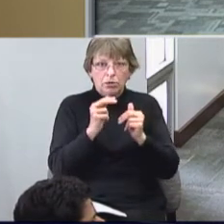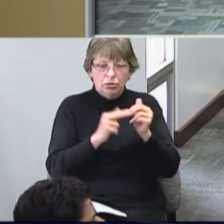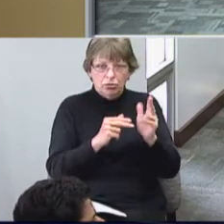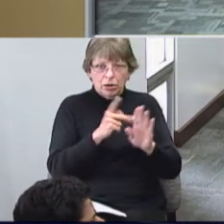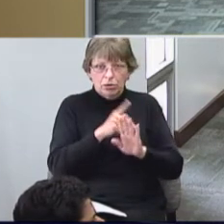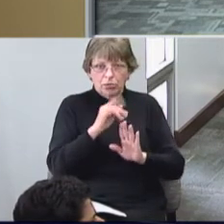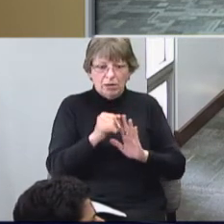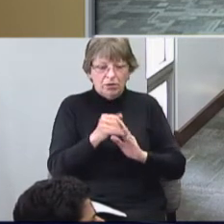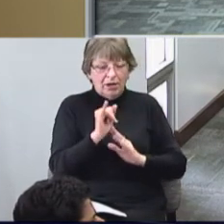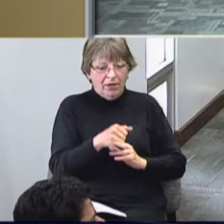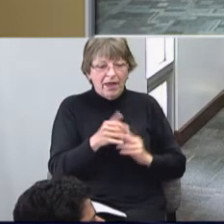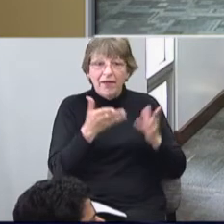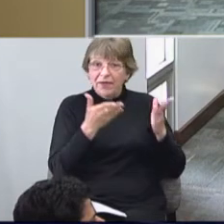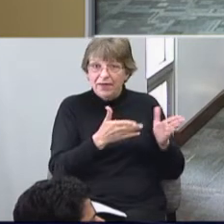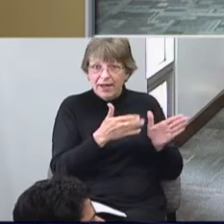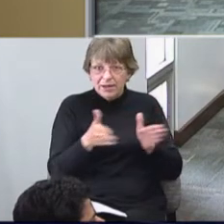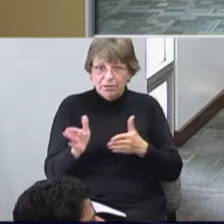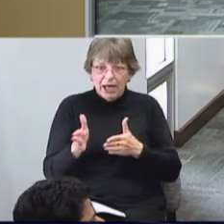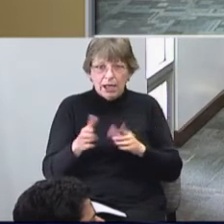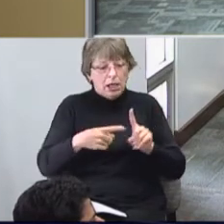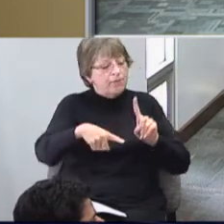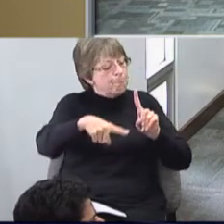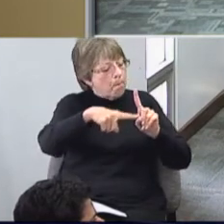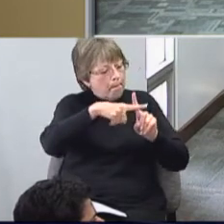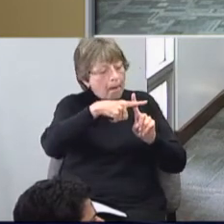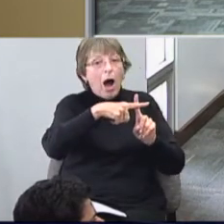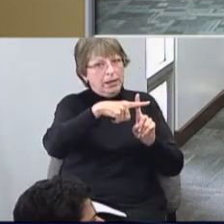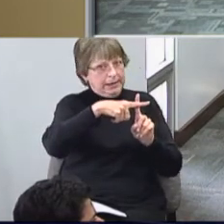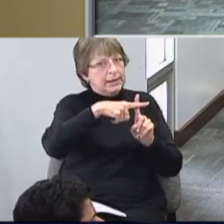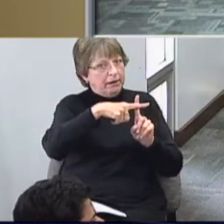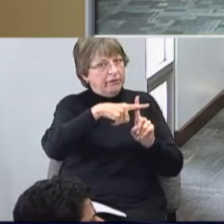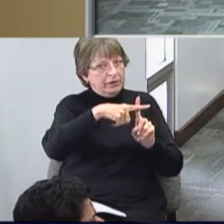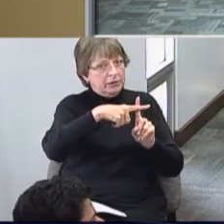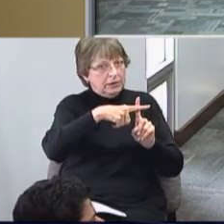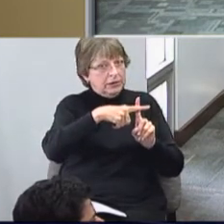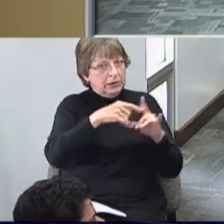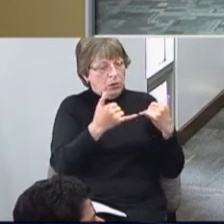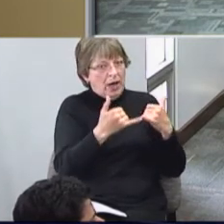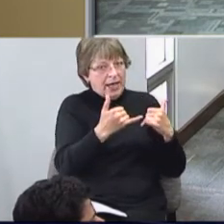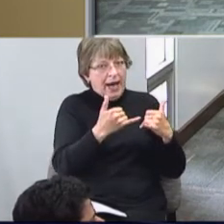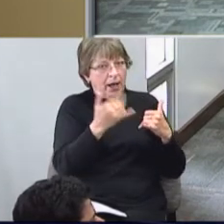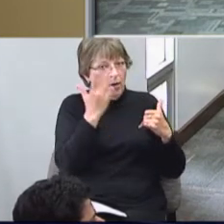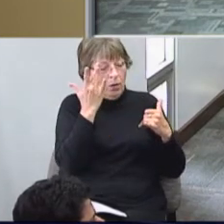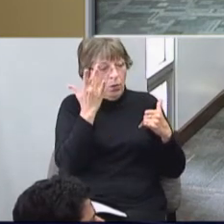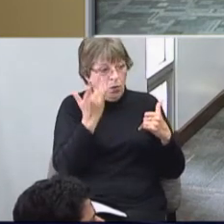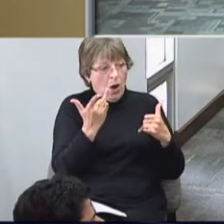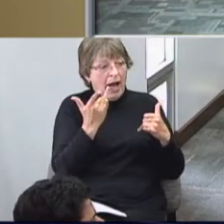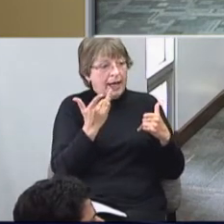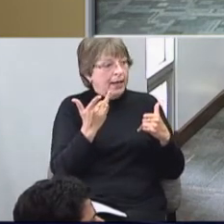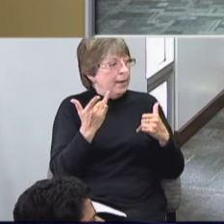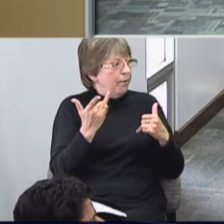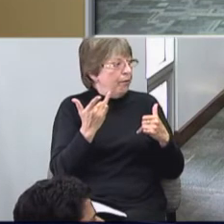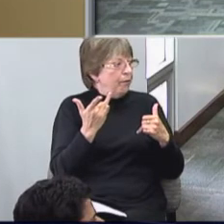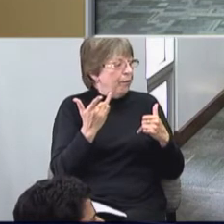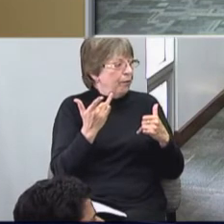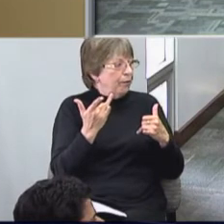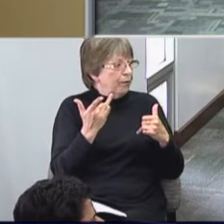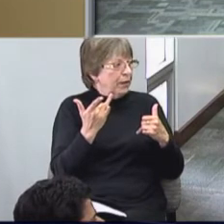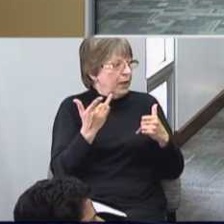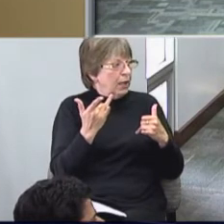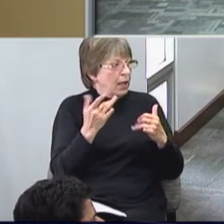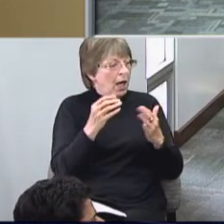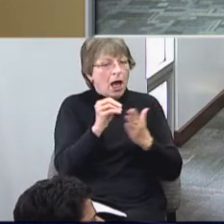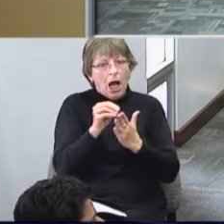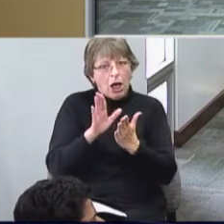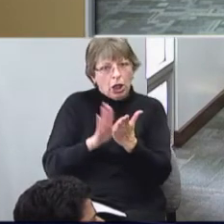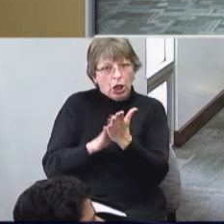construction management at risk is a positive thing at this point in time, because it puts a